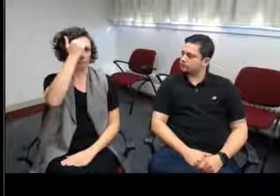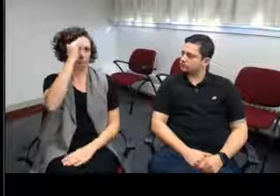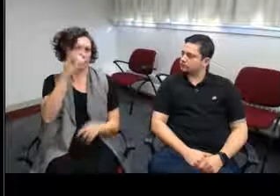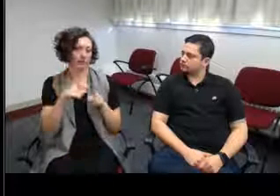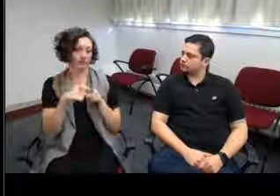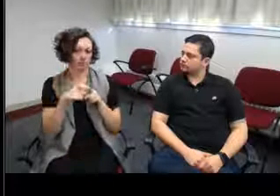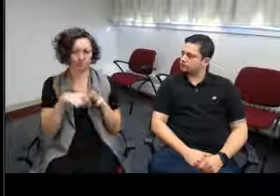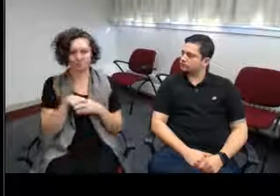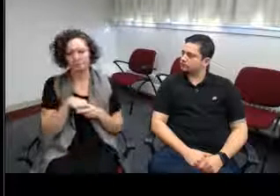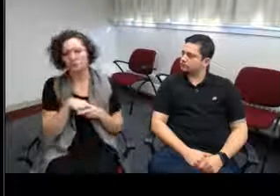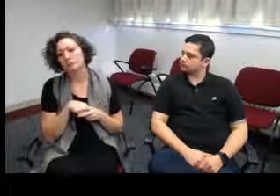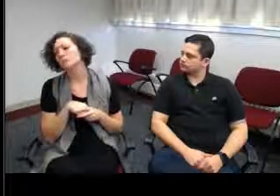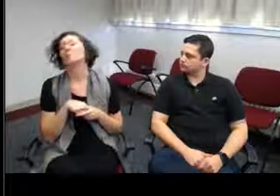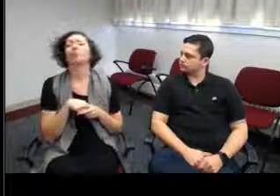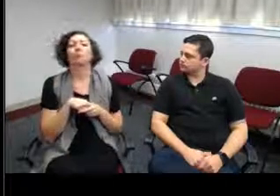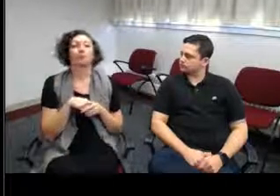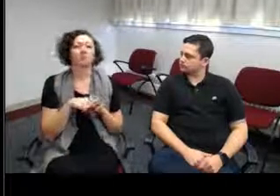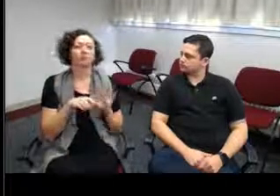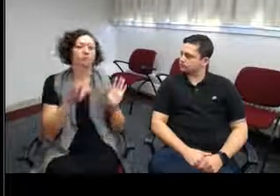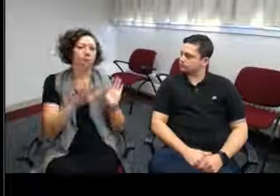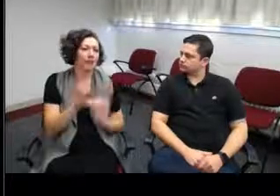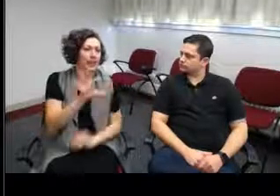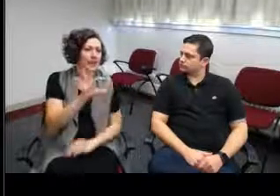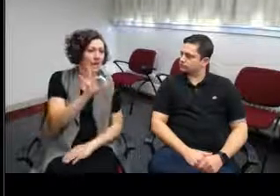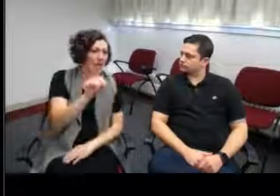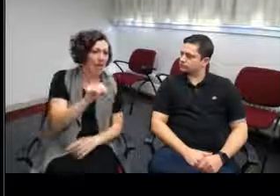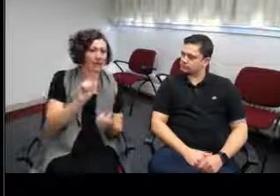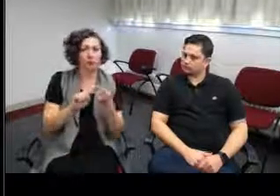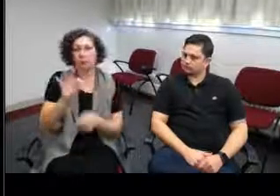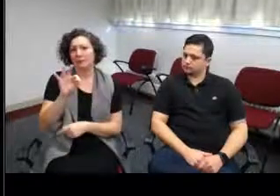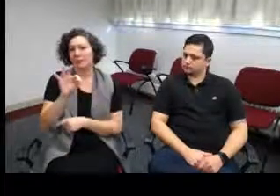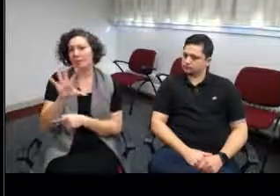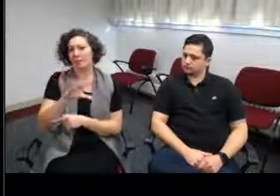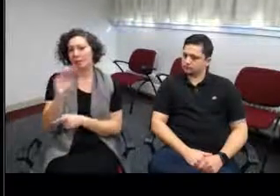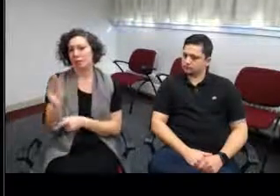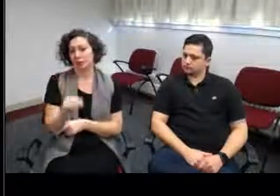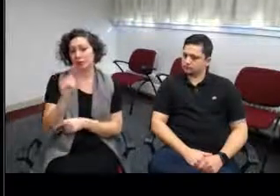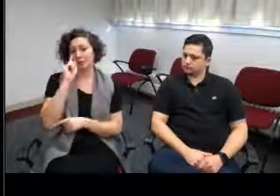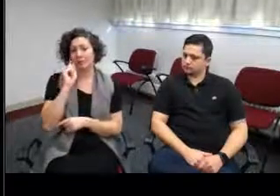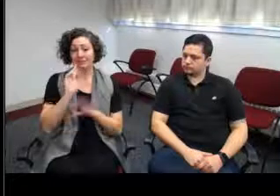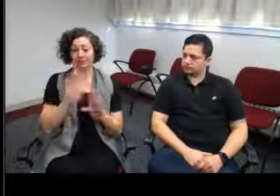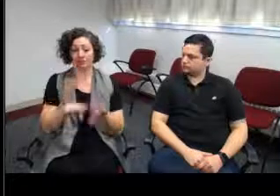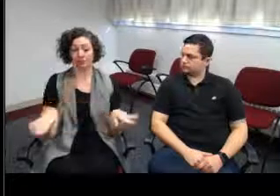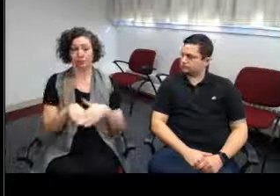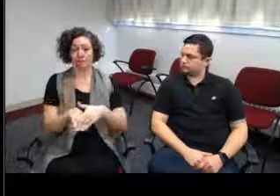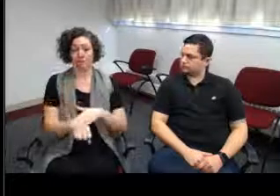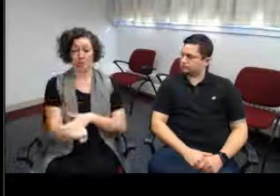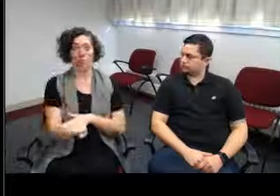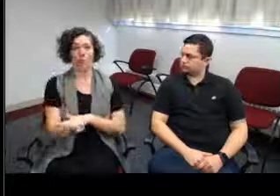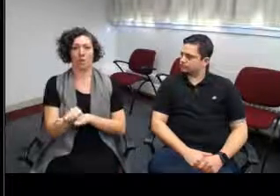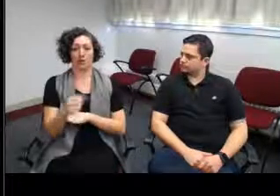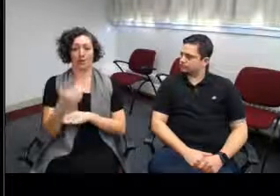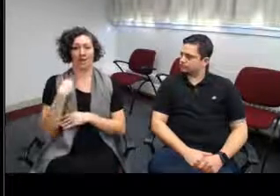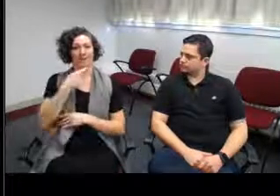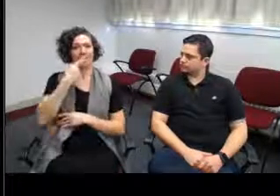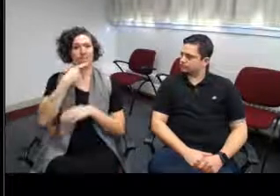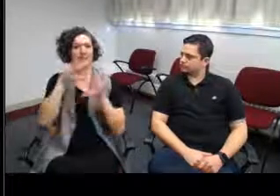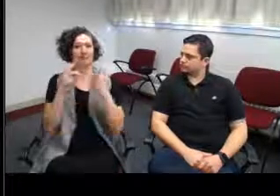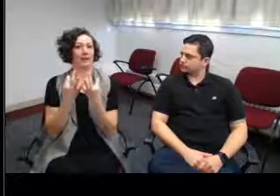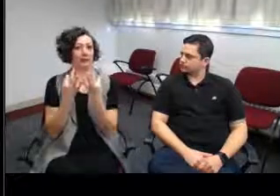a little more in depth because you may not be familiar with that term. But so 90 to